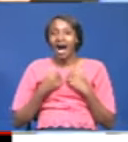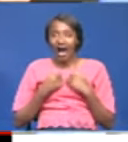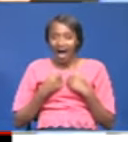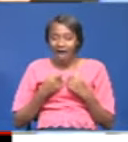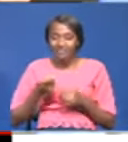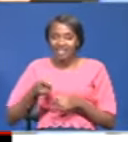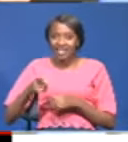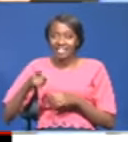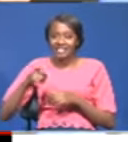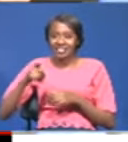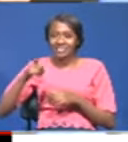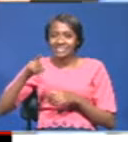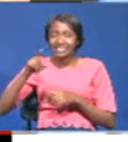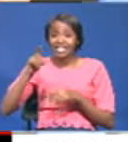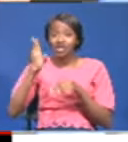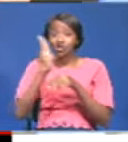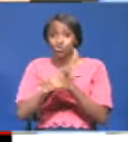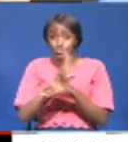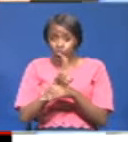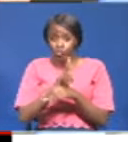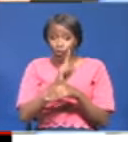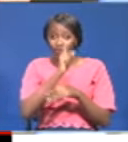use of TikTok also.